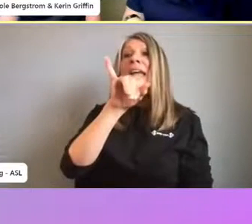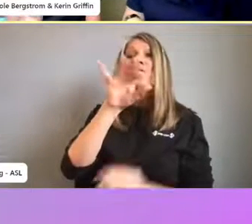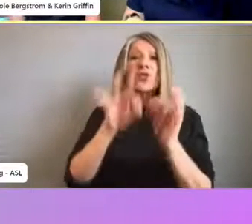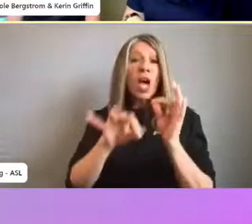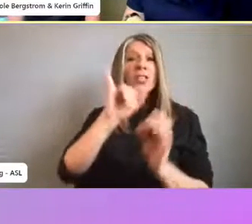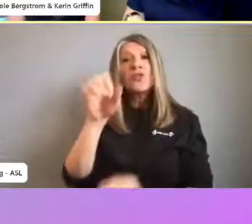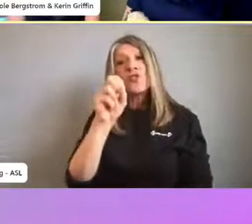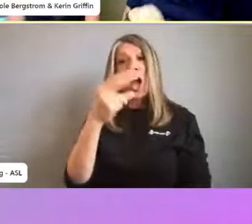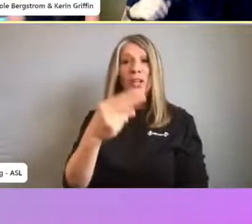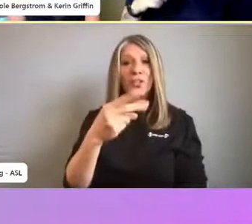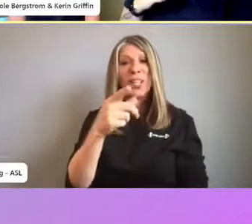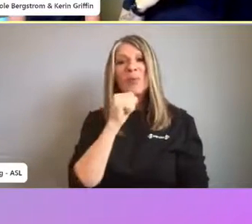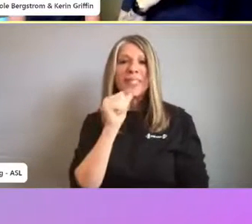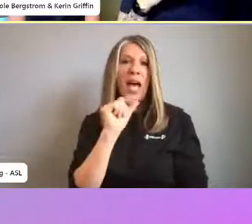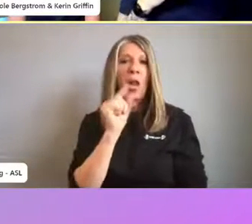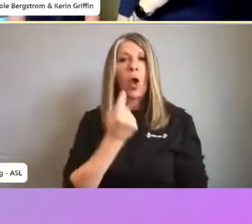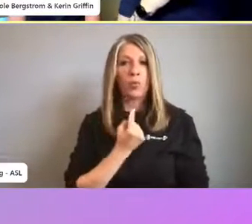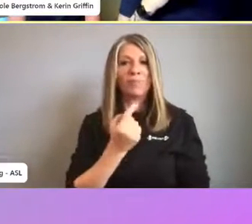alone.